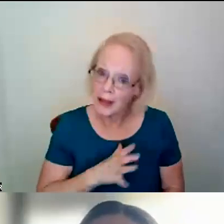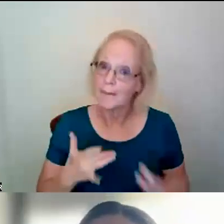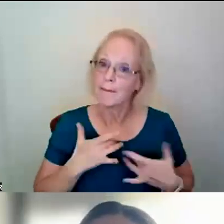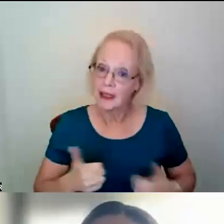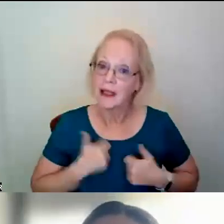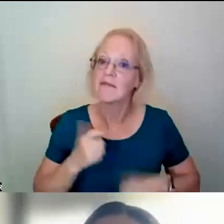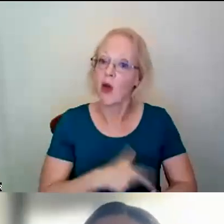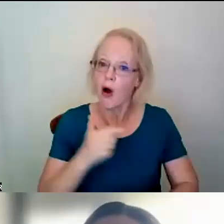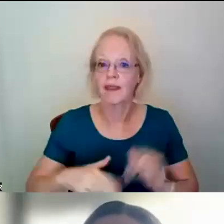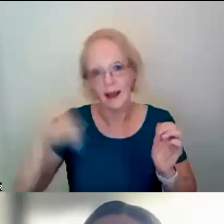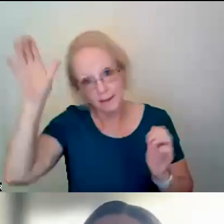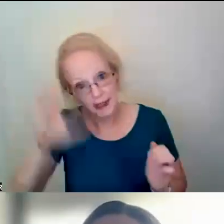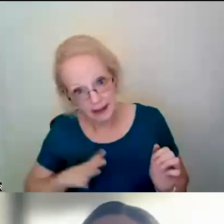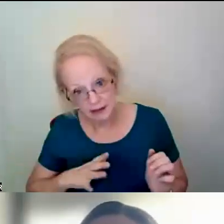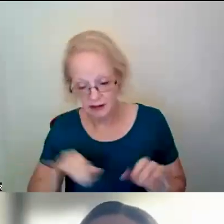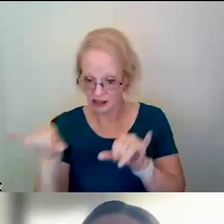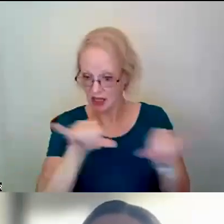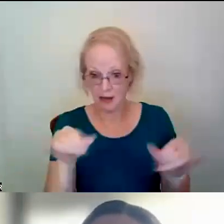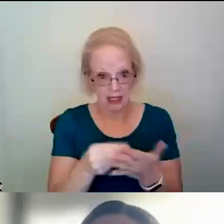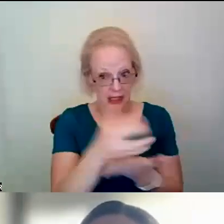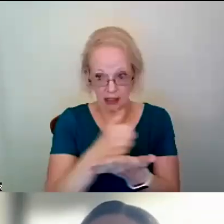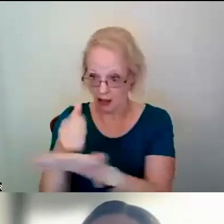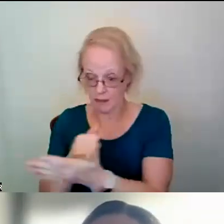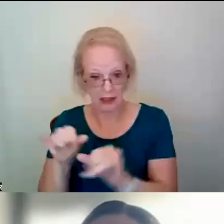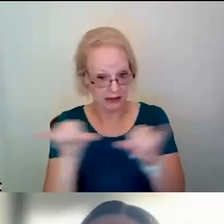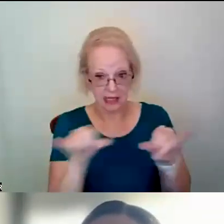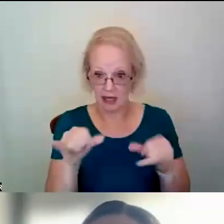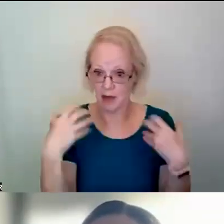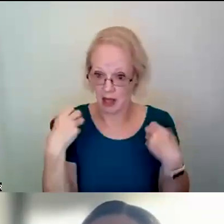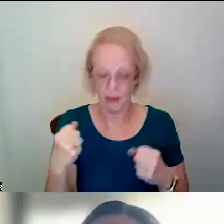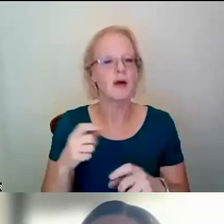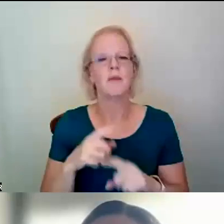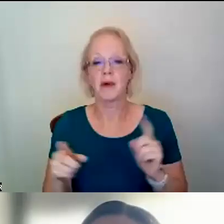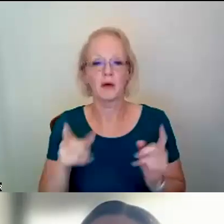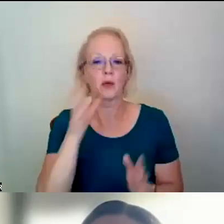Same income, same health situations and things like that.